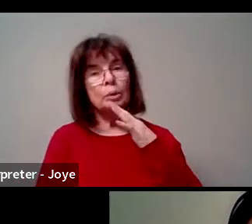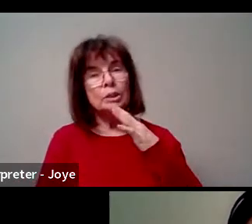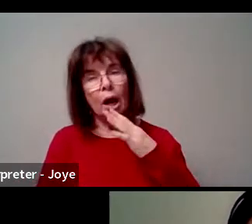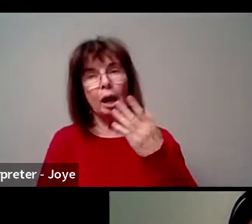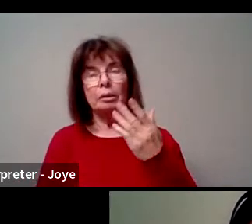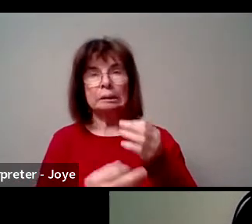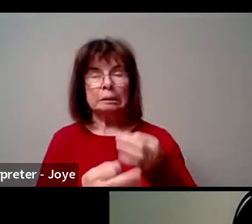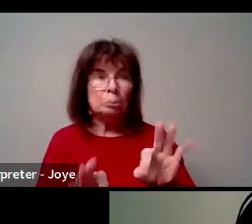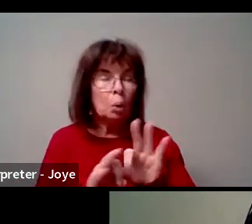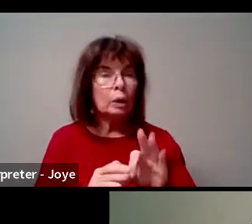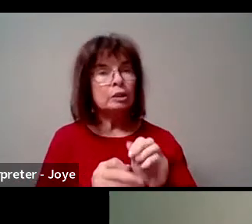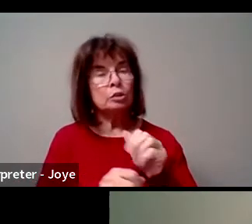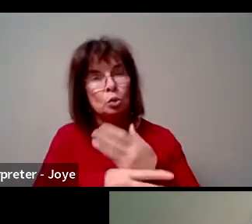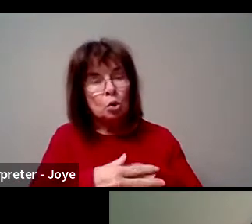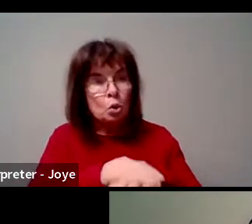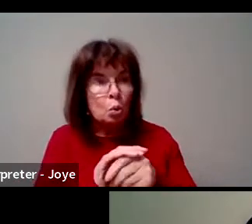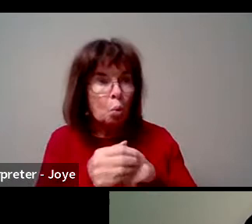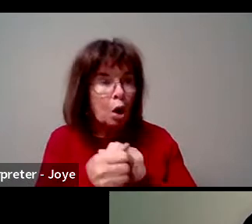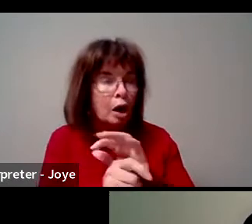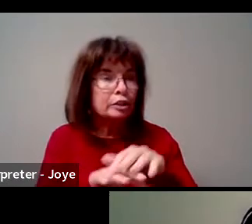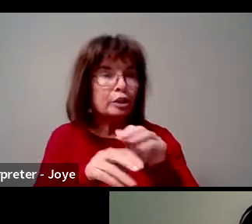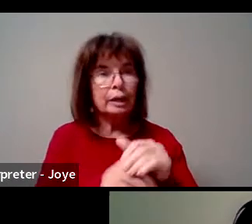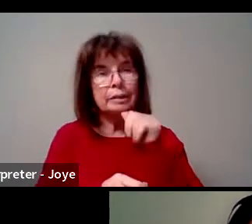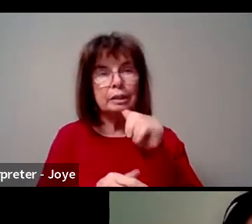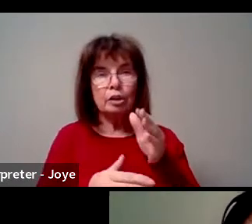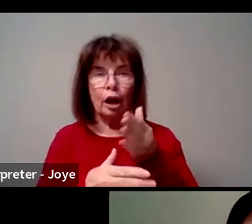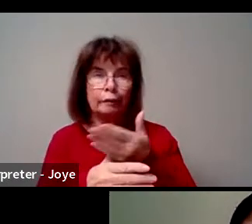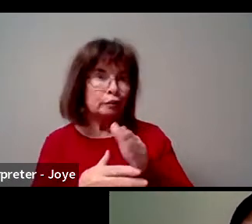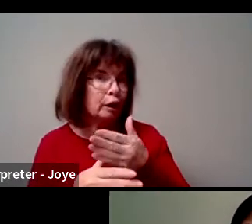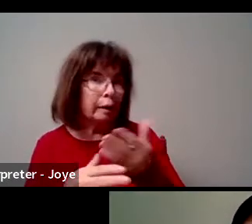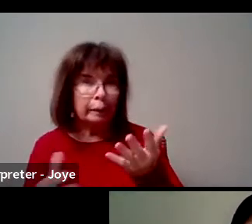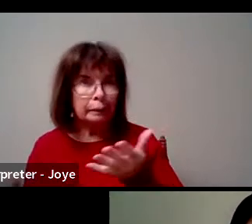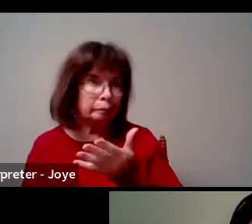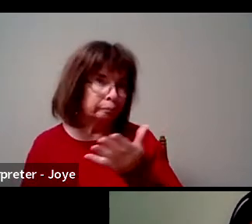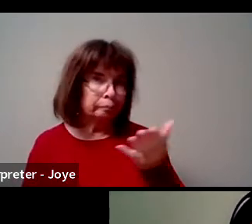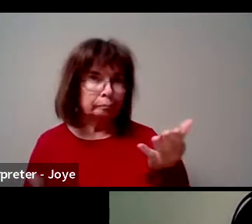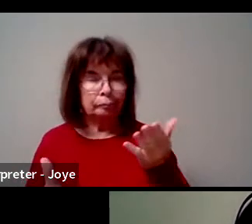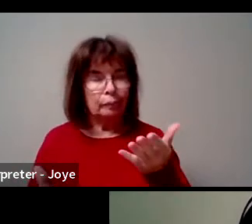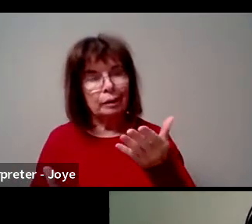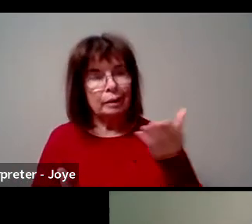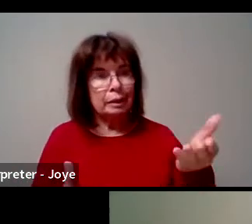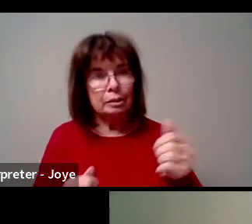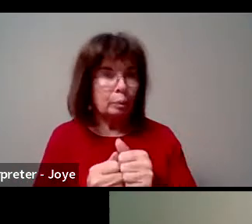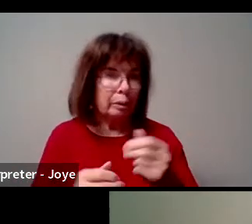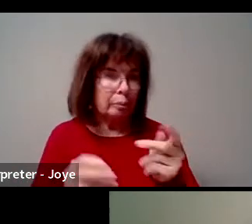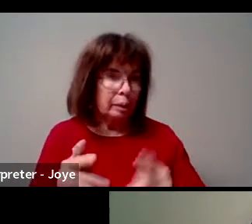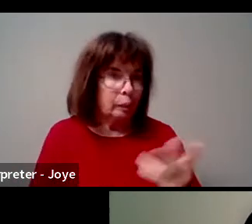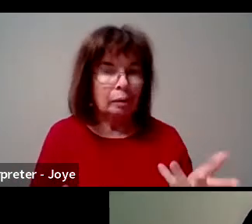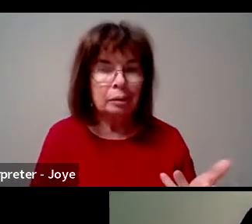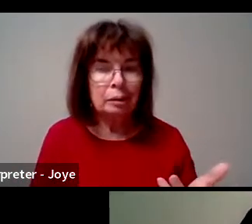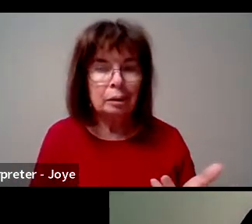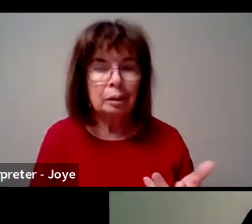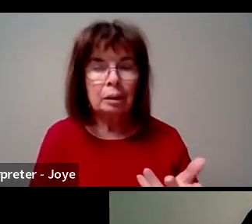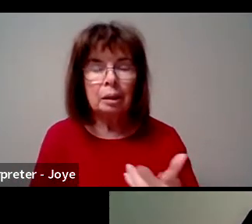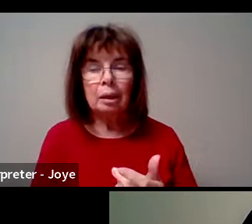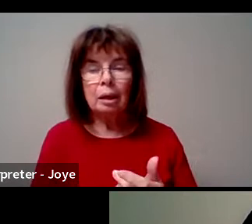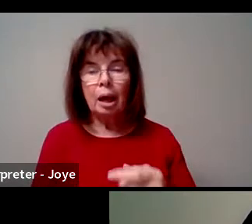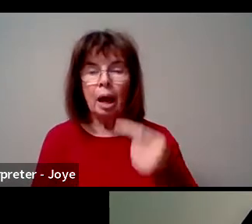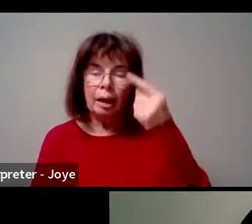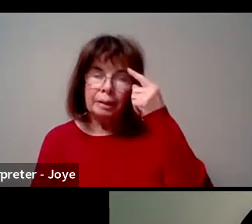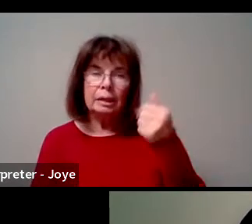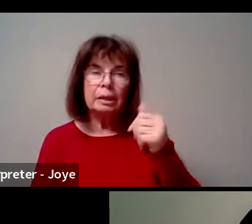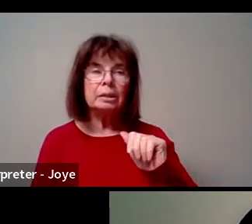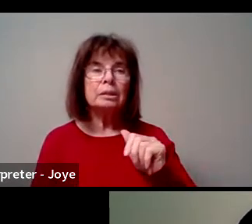of hands and not sharing, things with people. So I think it's just based on